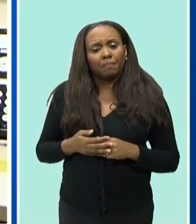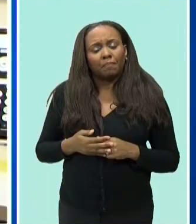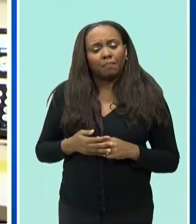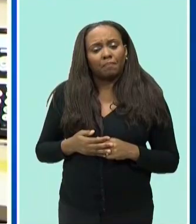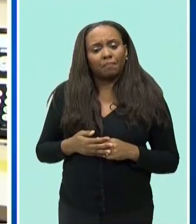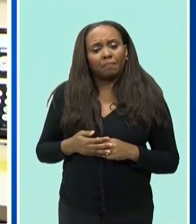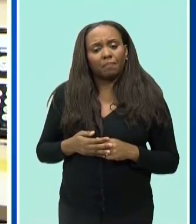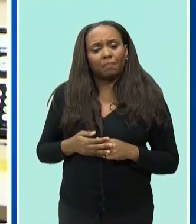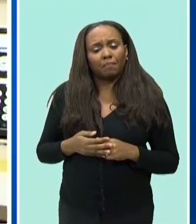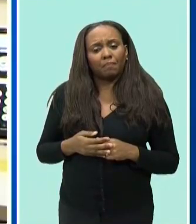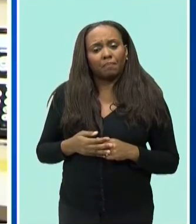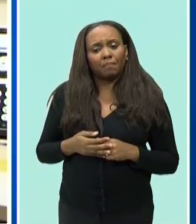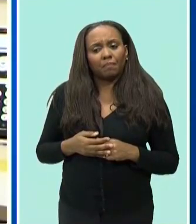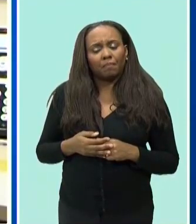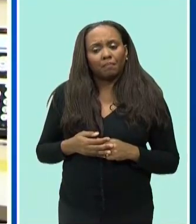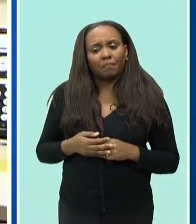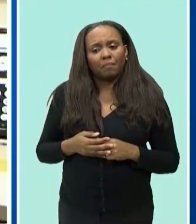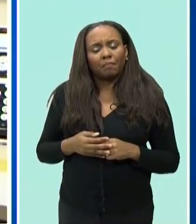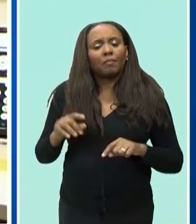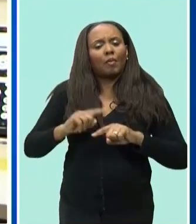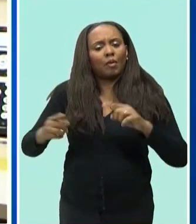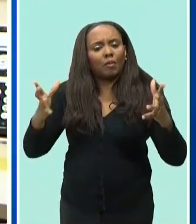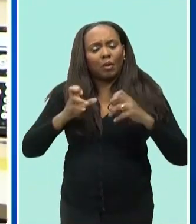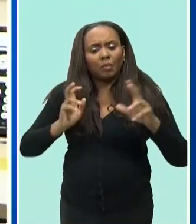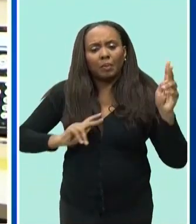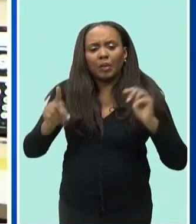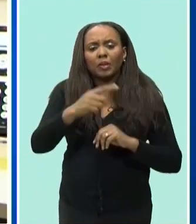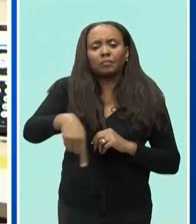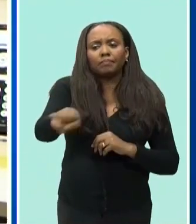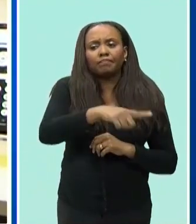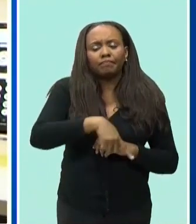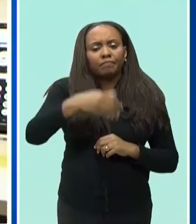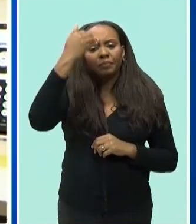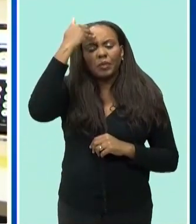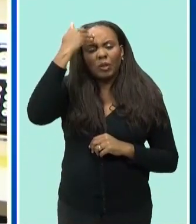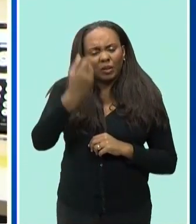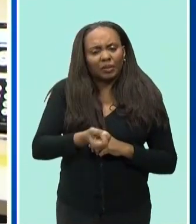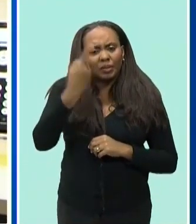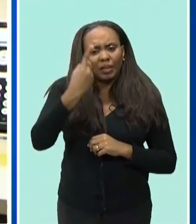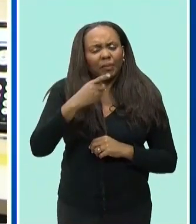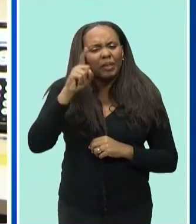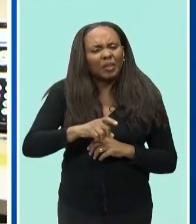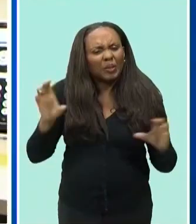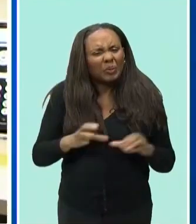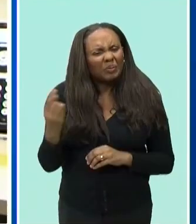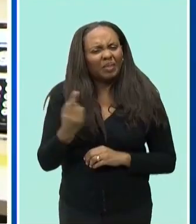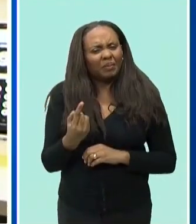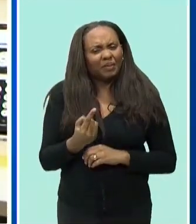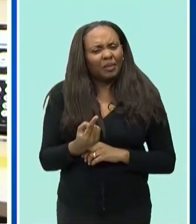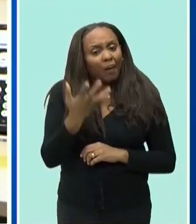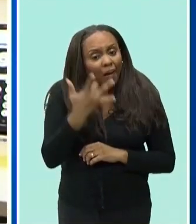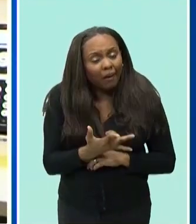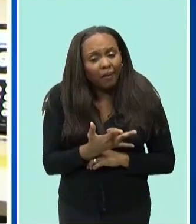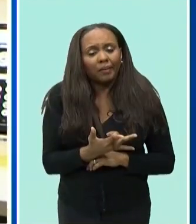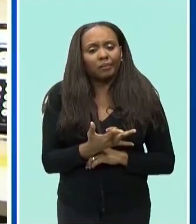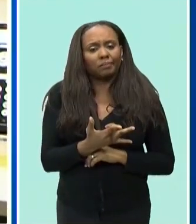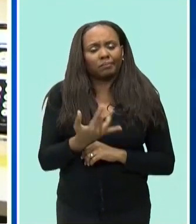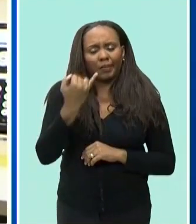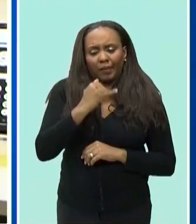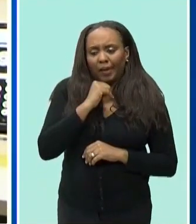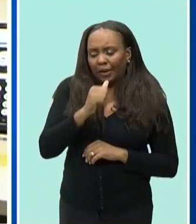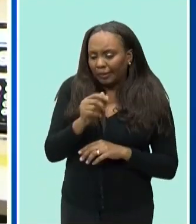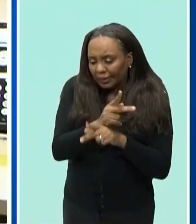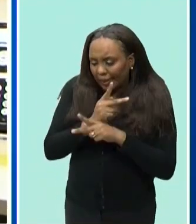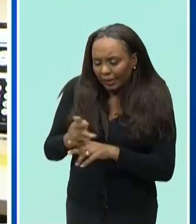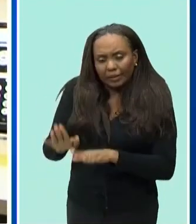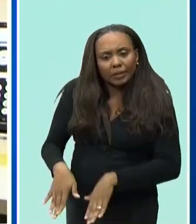reaching the public and helping them to understand that we need to do something, because the children, if we don't take